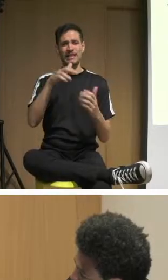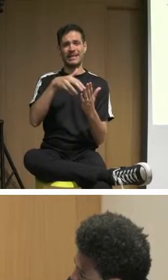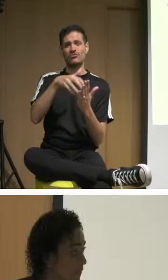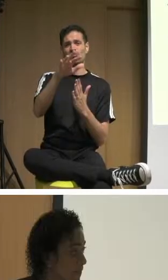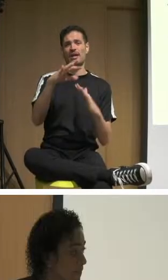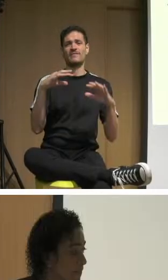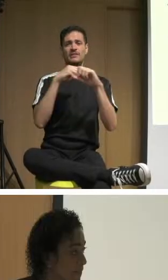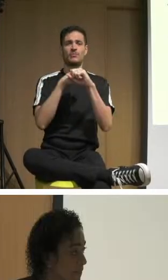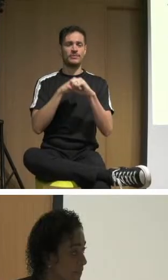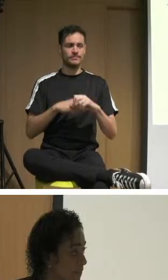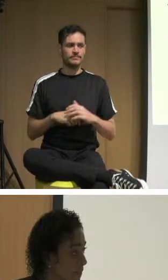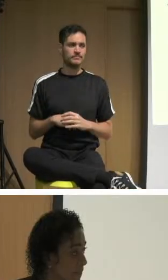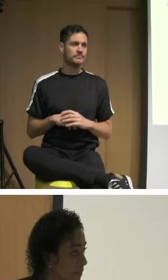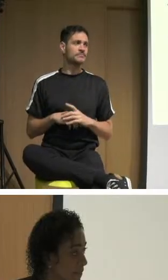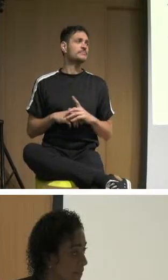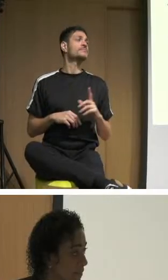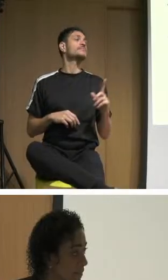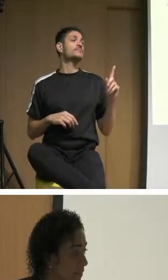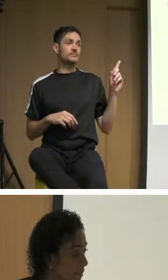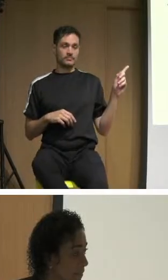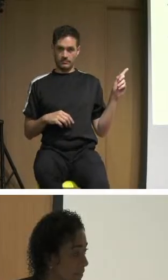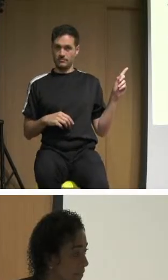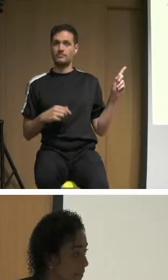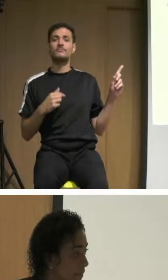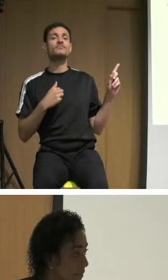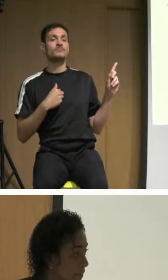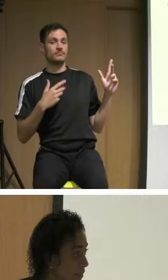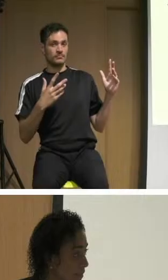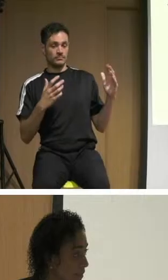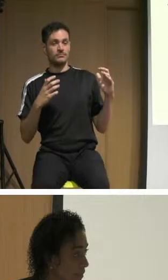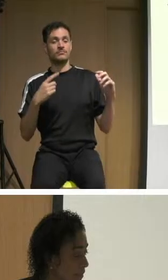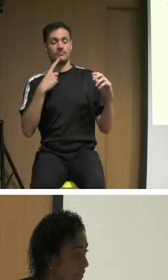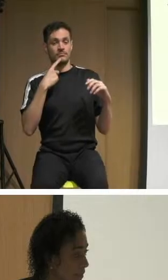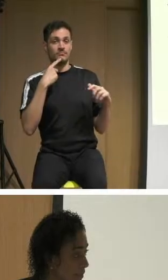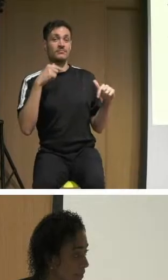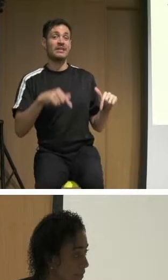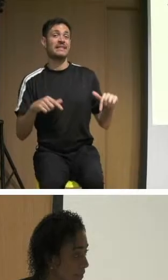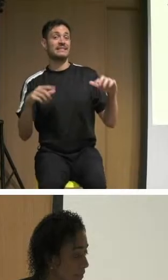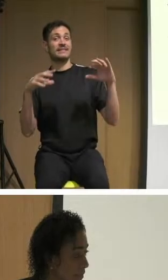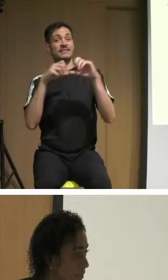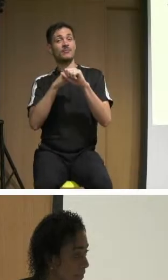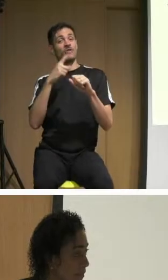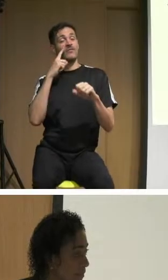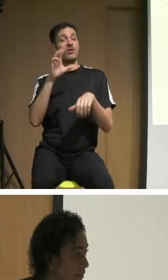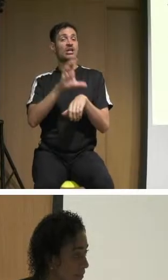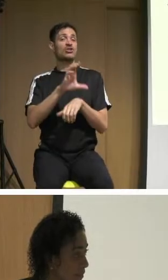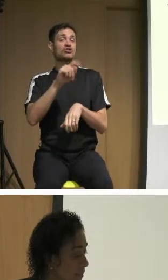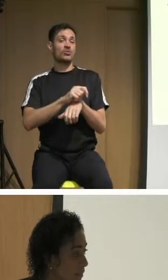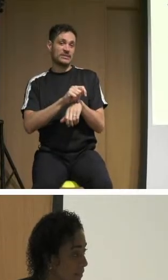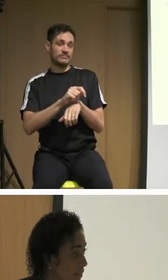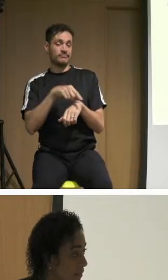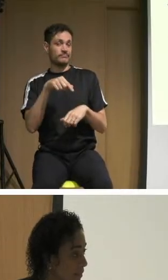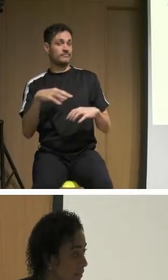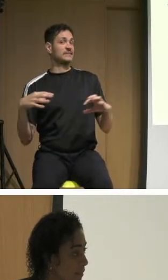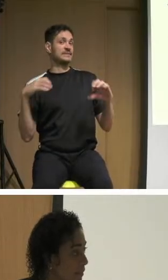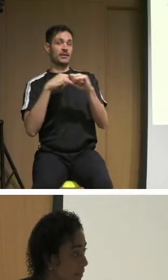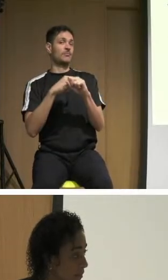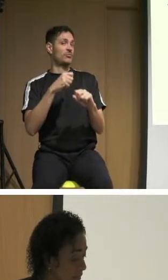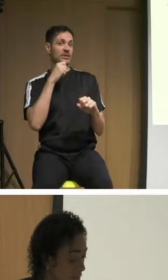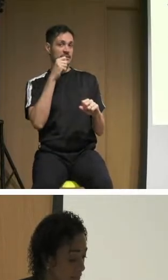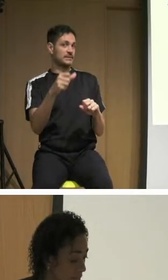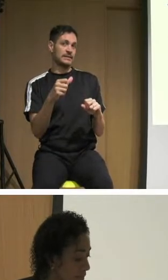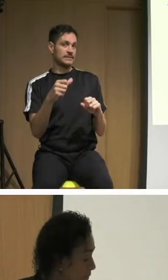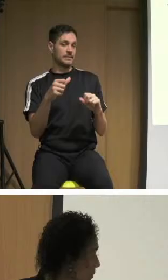to state for the record that this summary are the notes of the consultant. The summary is not reflective of